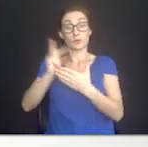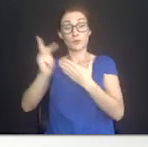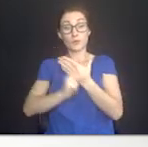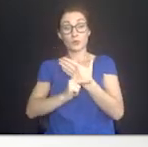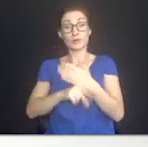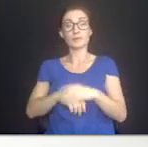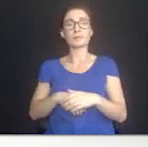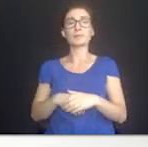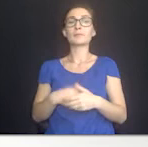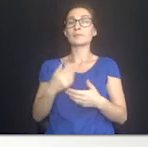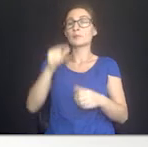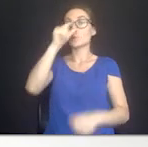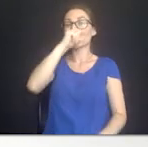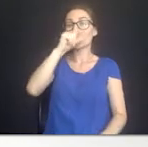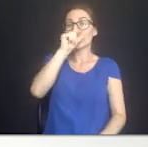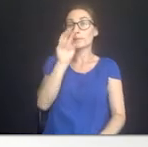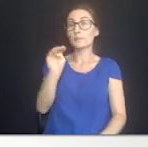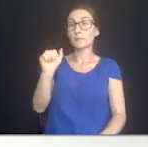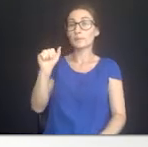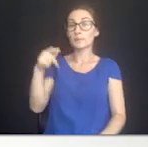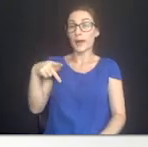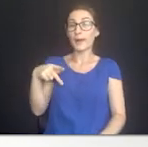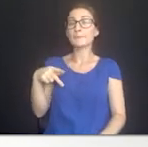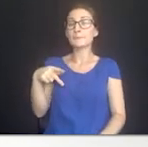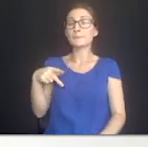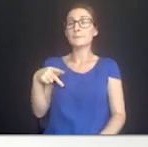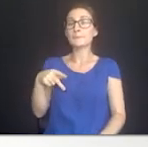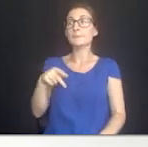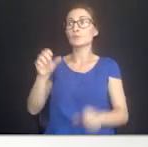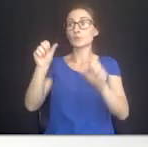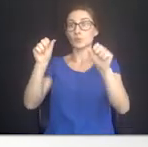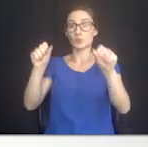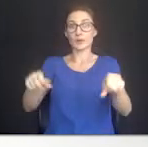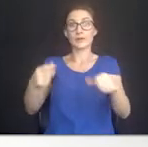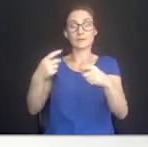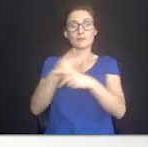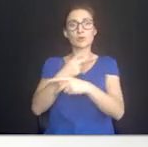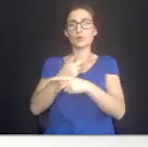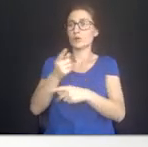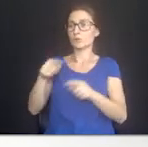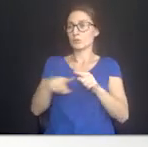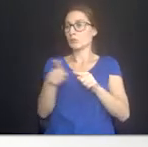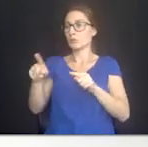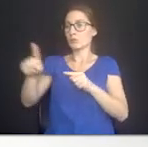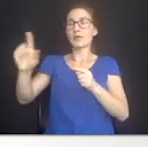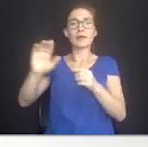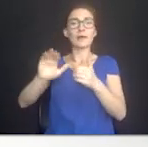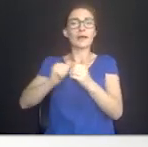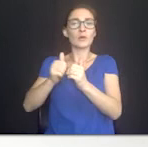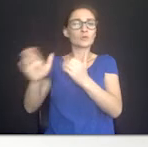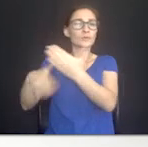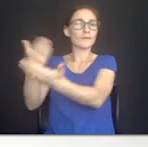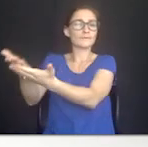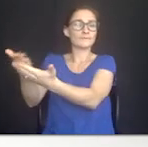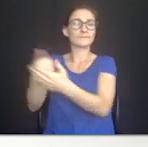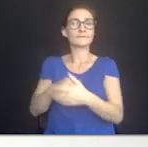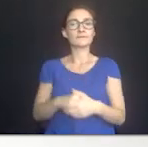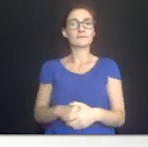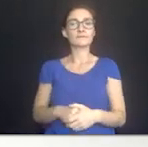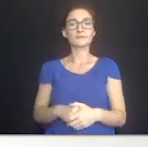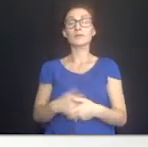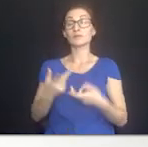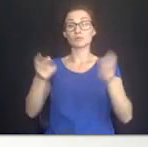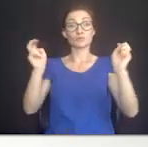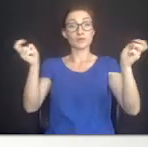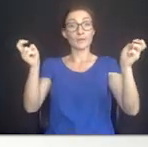of the actual program. There is a Google map with the address that allows you to map, get directions to that